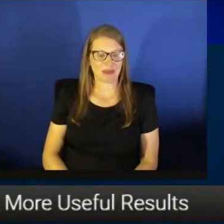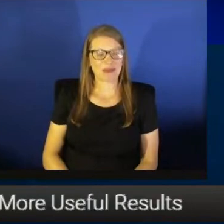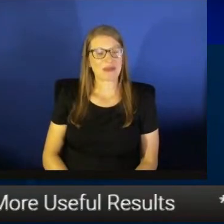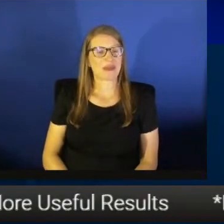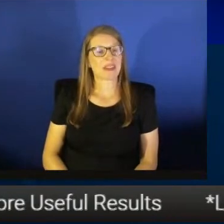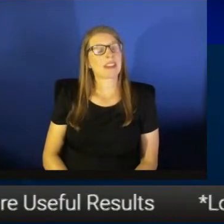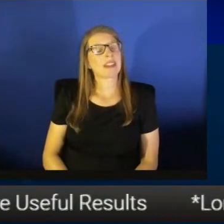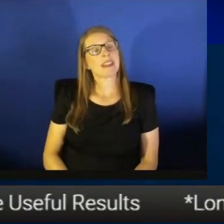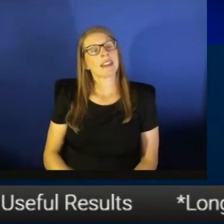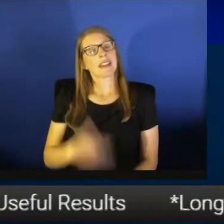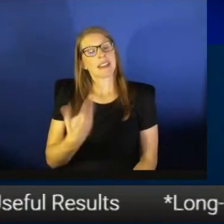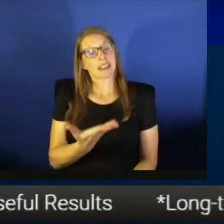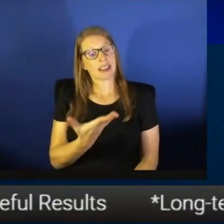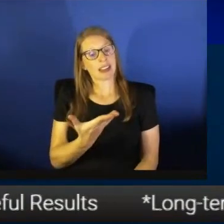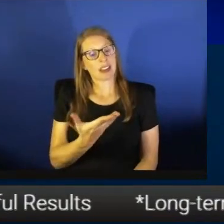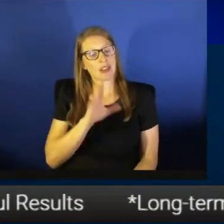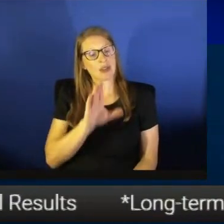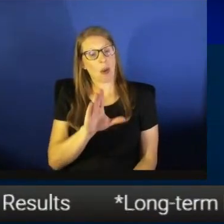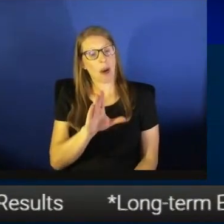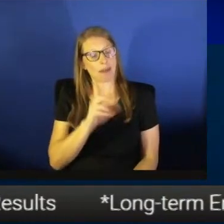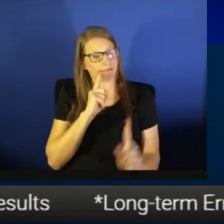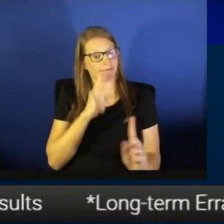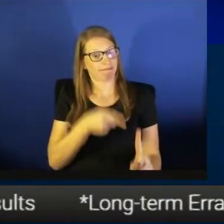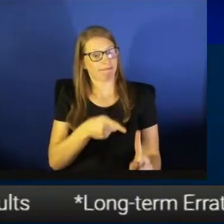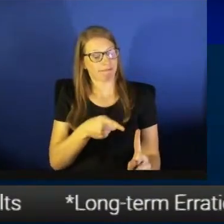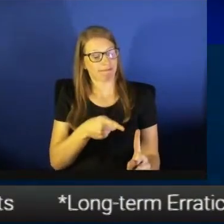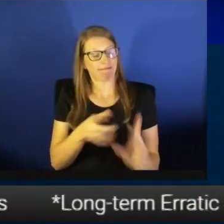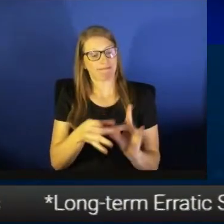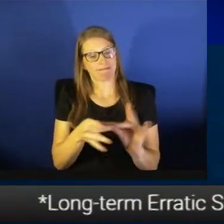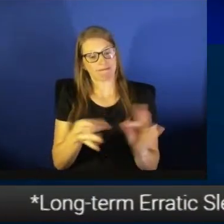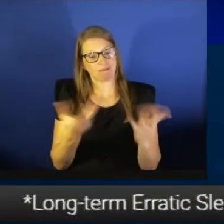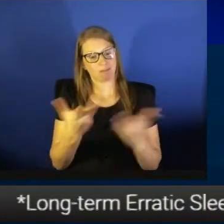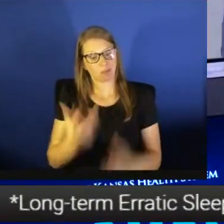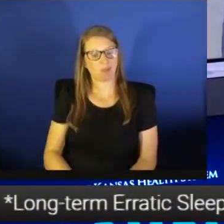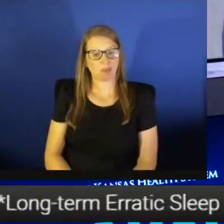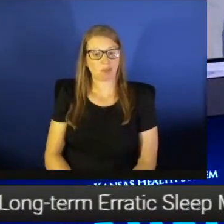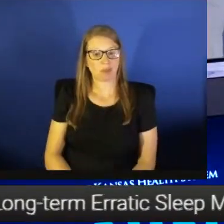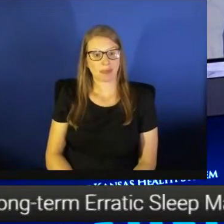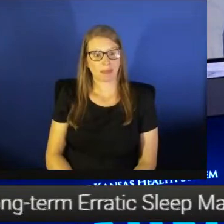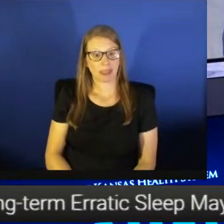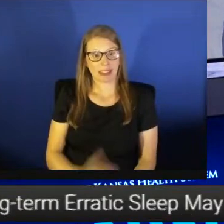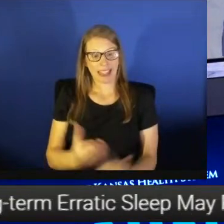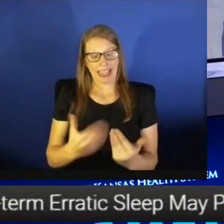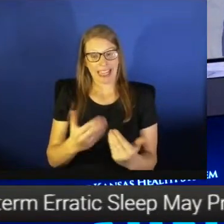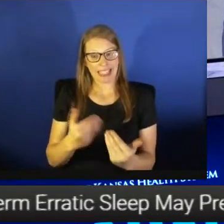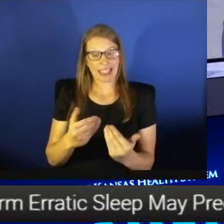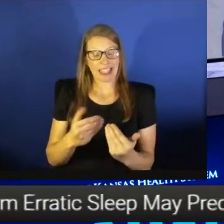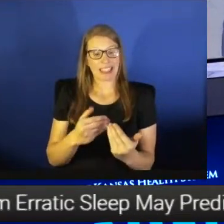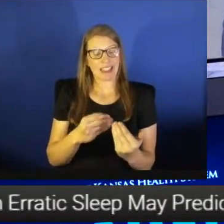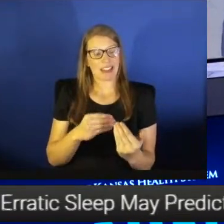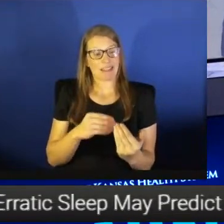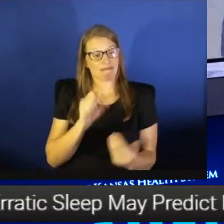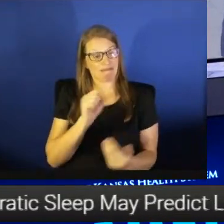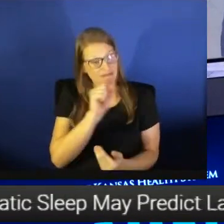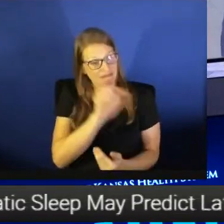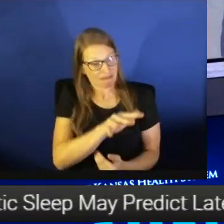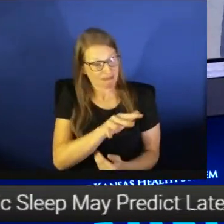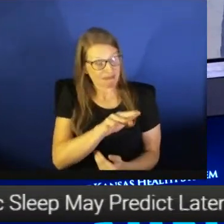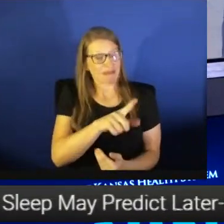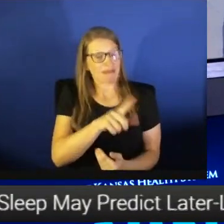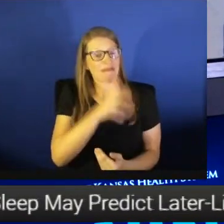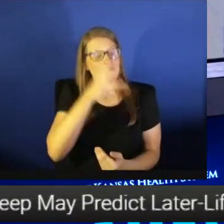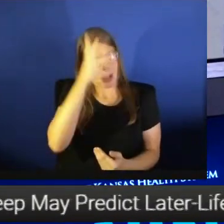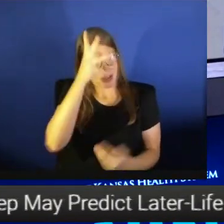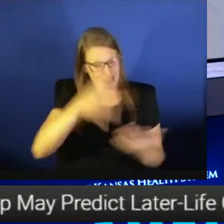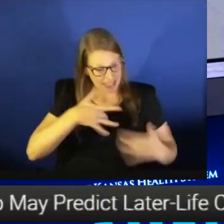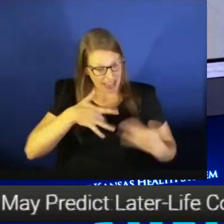I mean, we know it's easy to send a message to parents who are going to run out and get their kids vaccinated, but what about the people, like we talk about that wait and